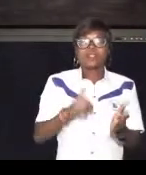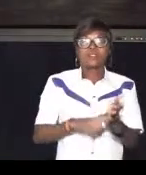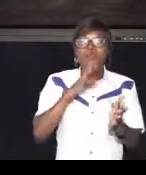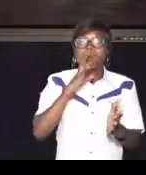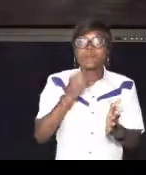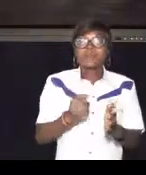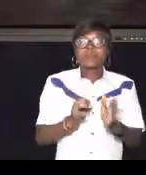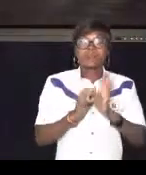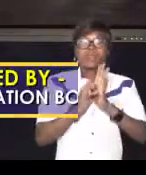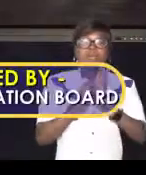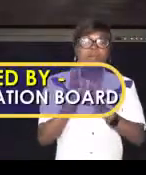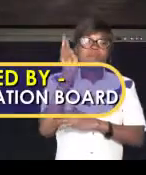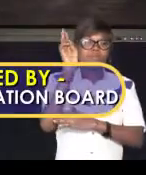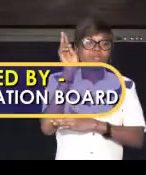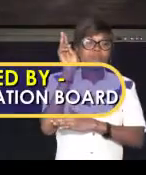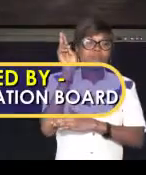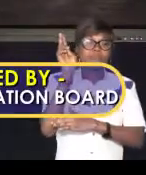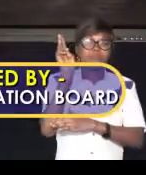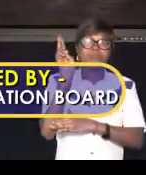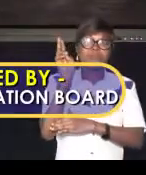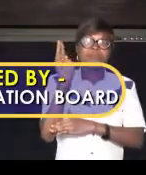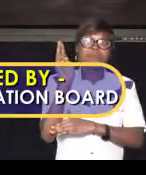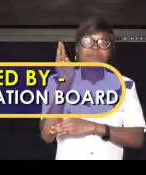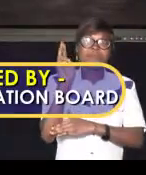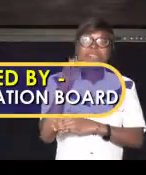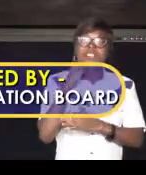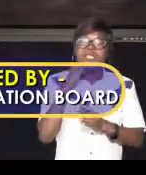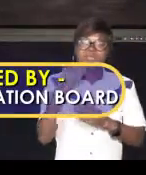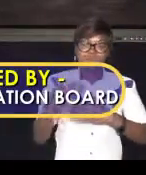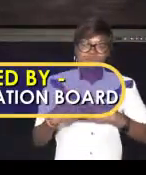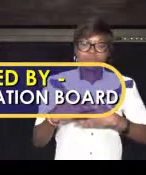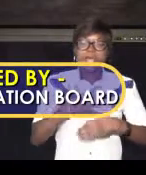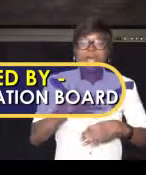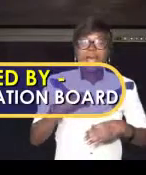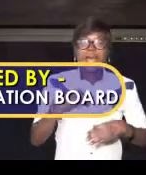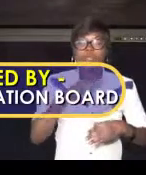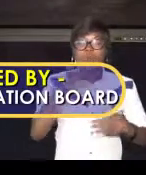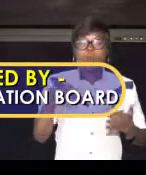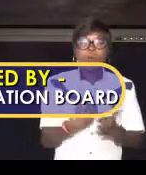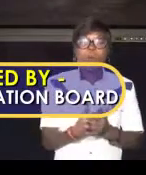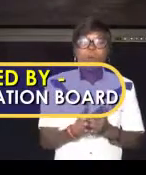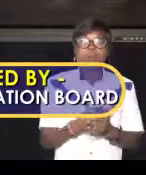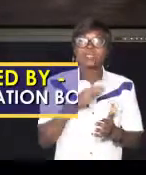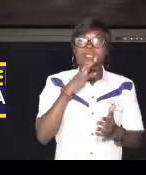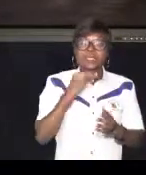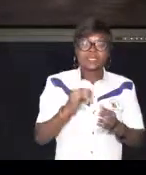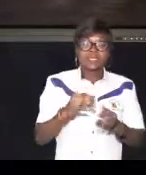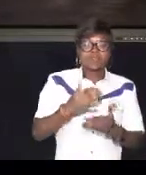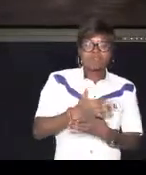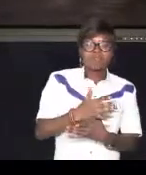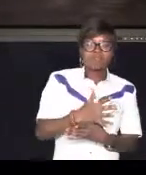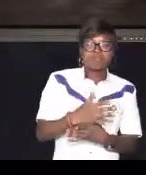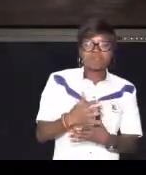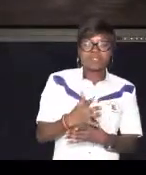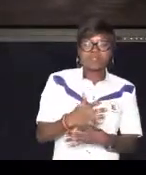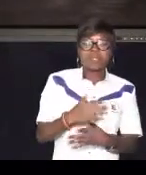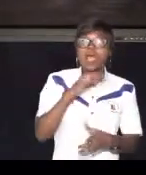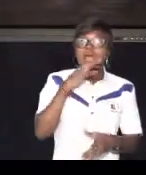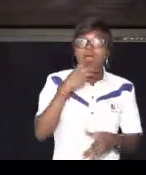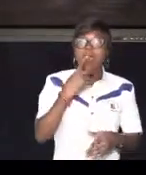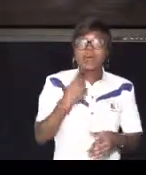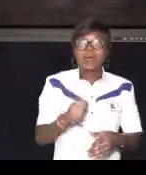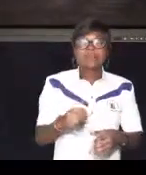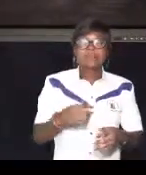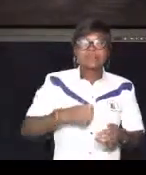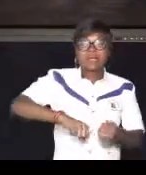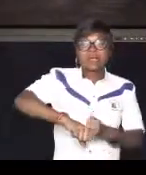an area, but a shape like this is closed, and all the space in between is what we refer